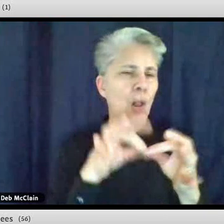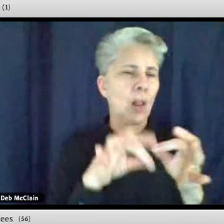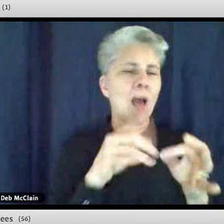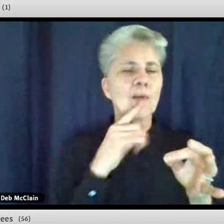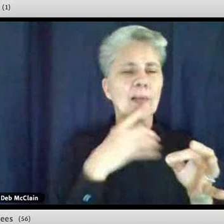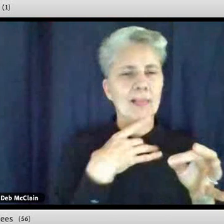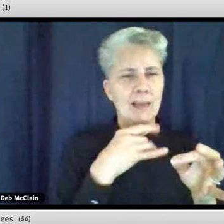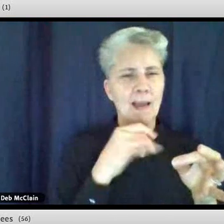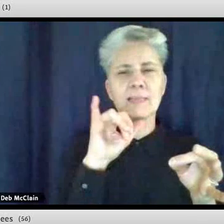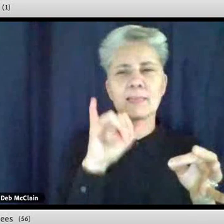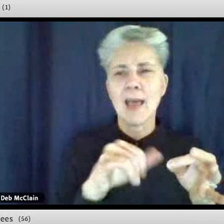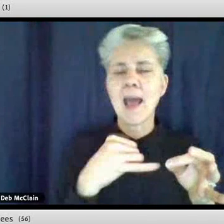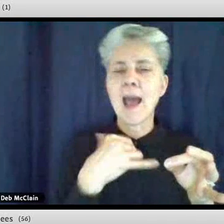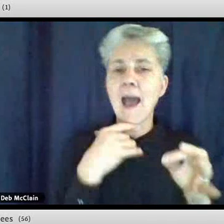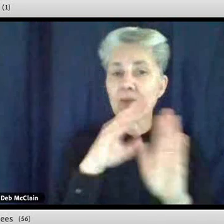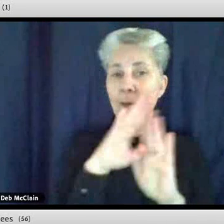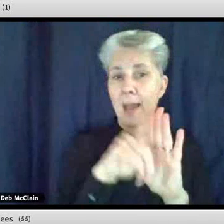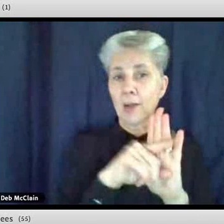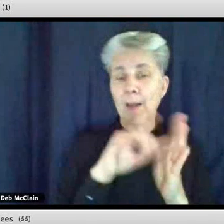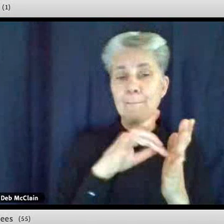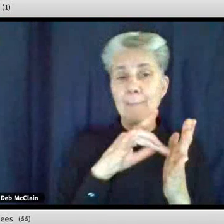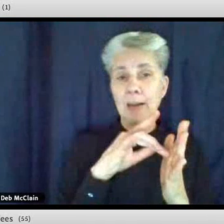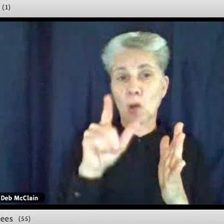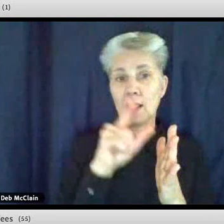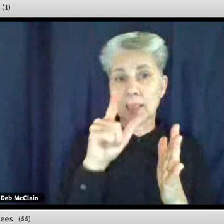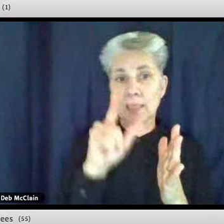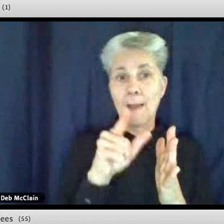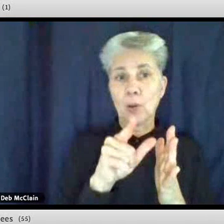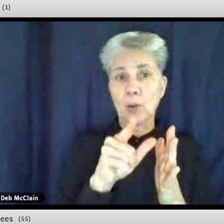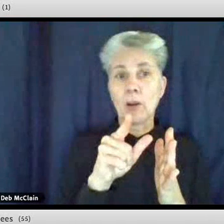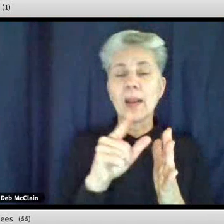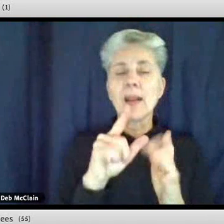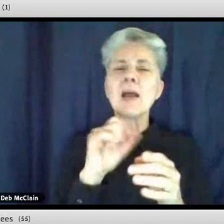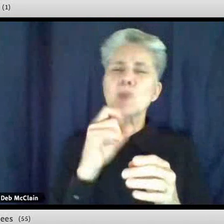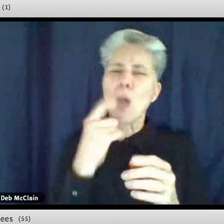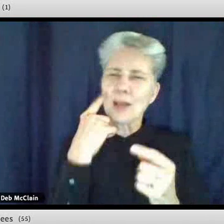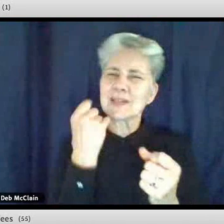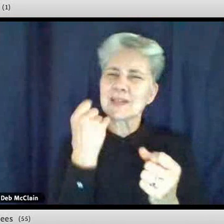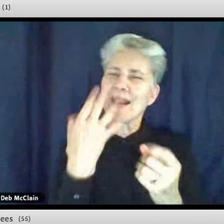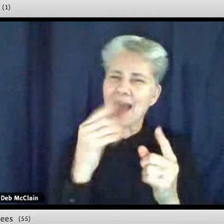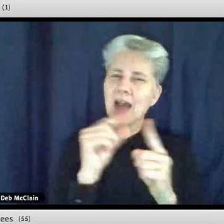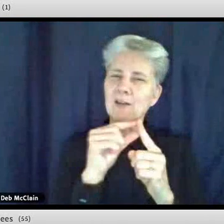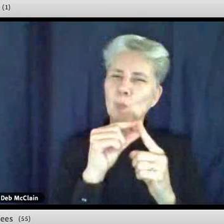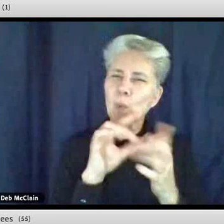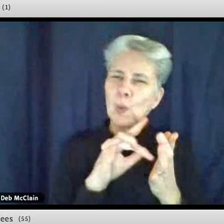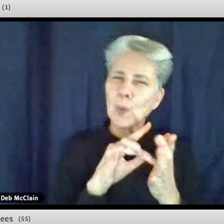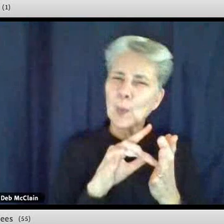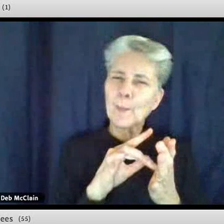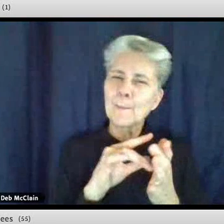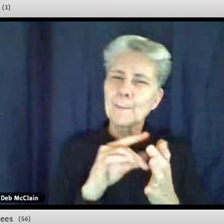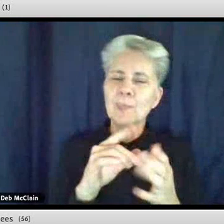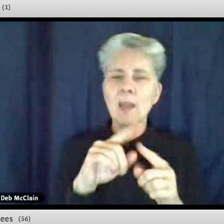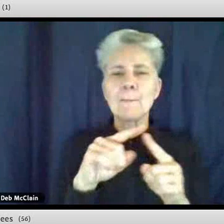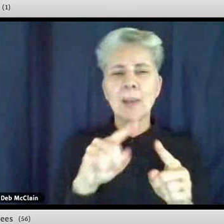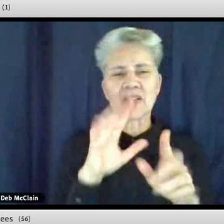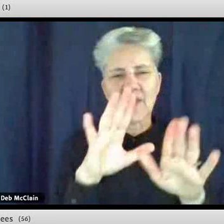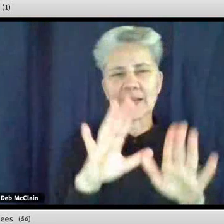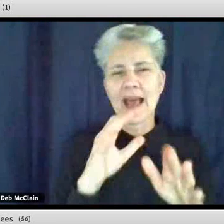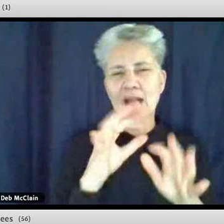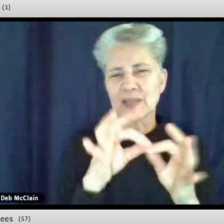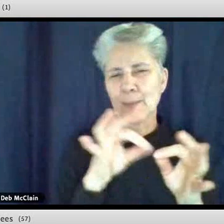it. I do have a background in medical librarianship at a short stint, so I understand a lot of medical terms, but I just think it's really fantastic how